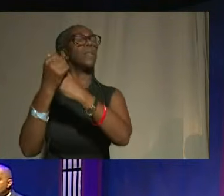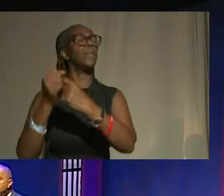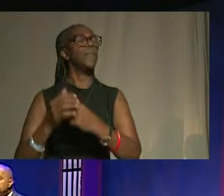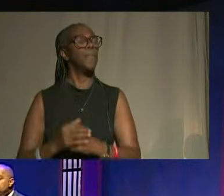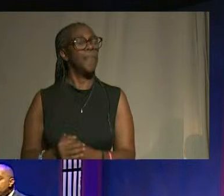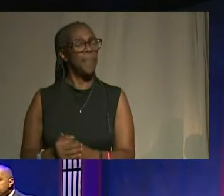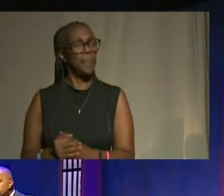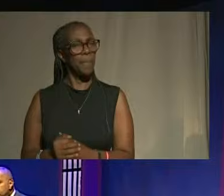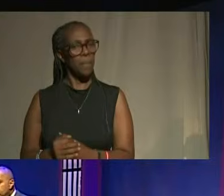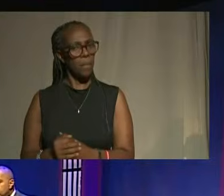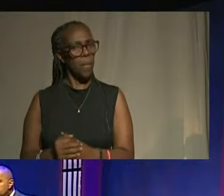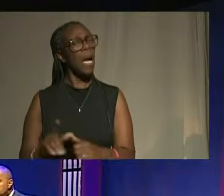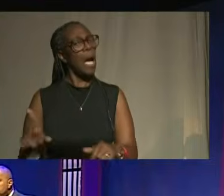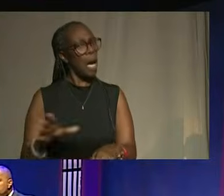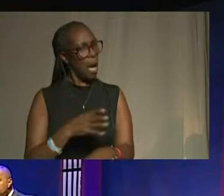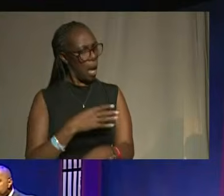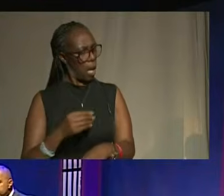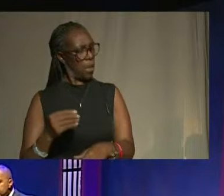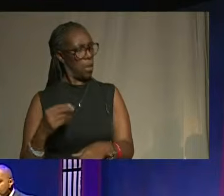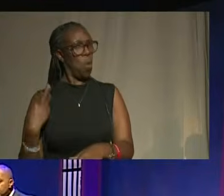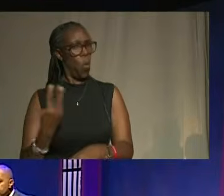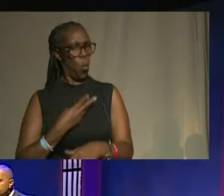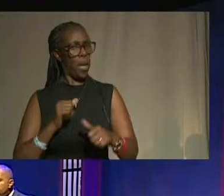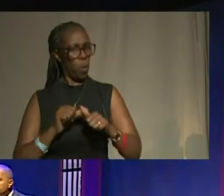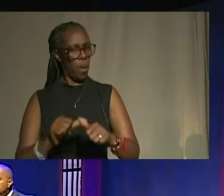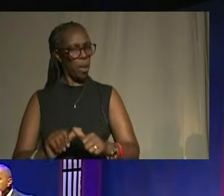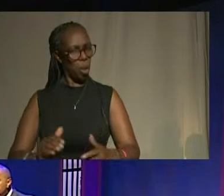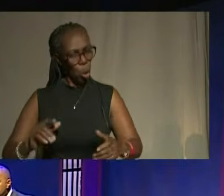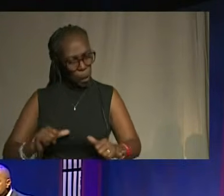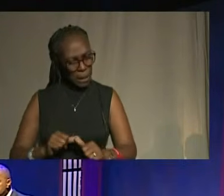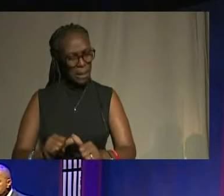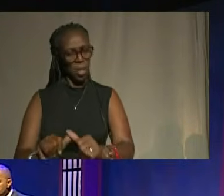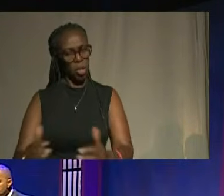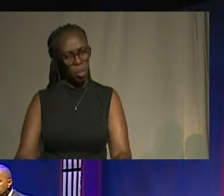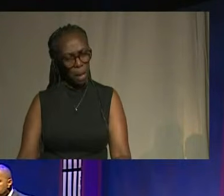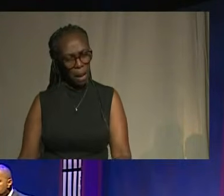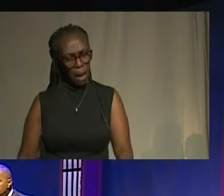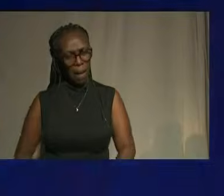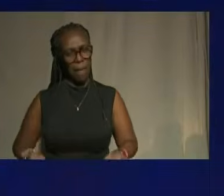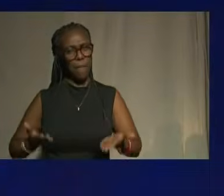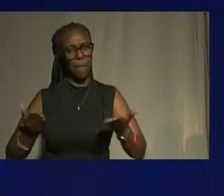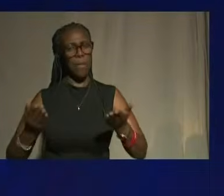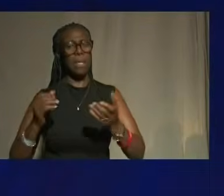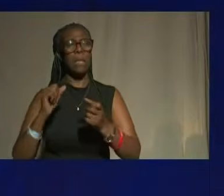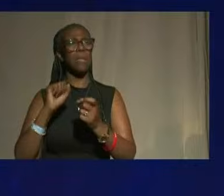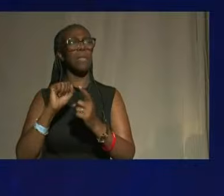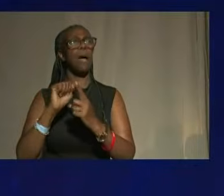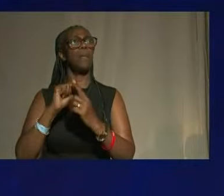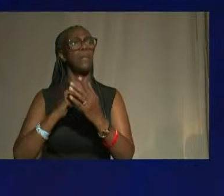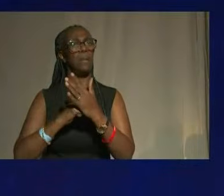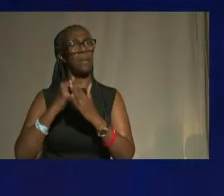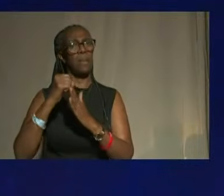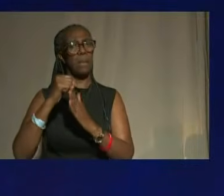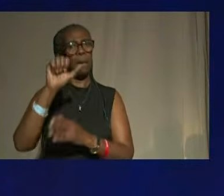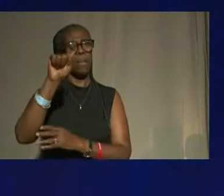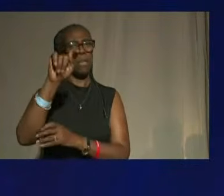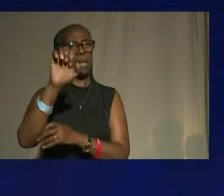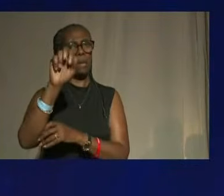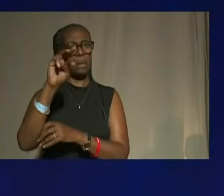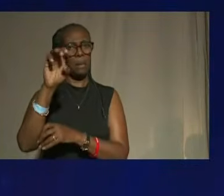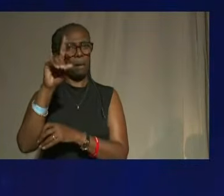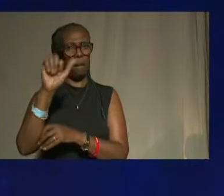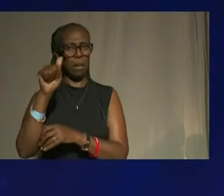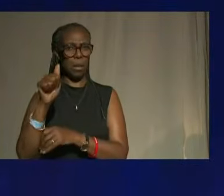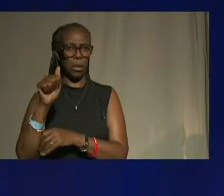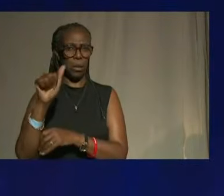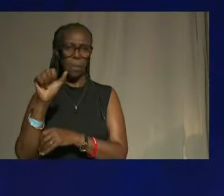And we will continue to lift the standards of the majority of the Jamaican people. The income tax threshold, we're going to remove